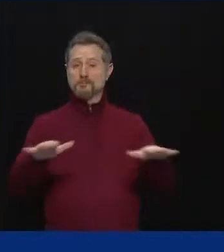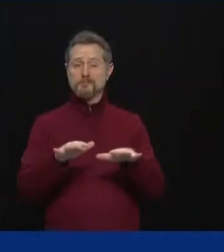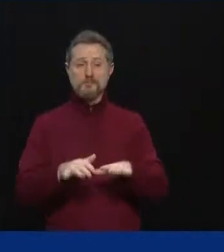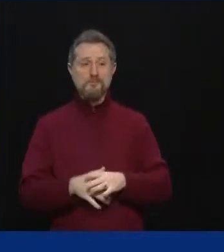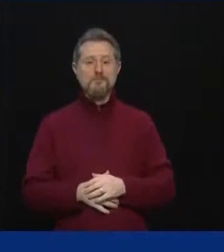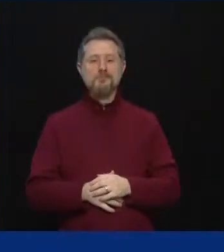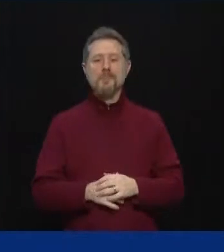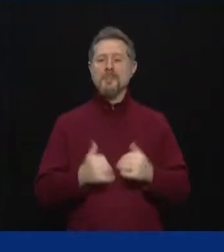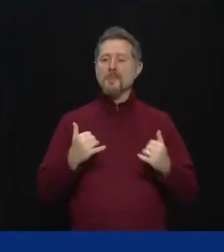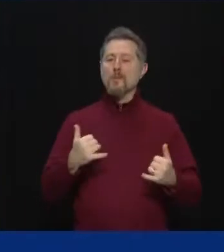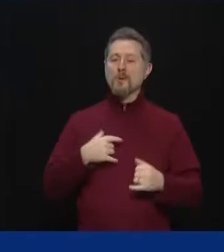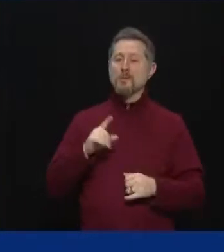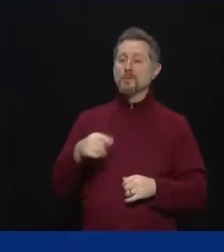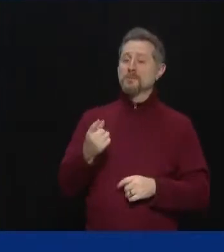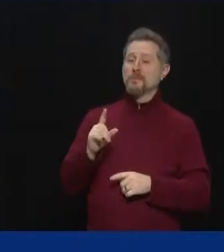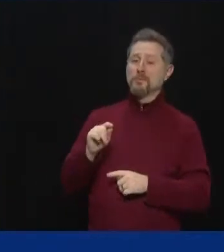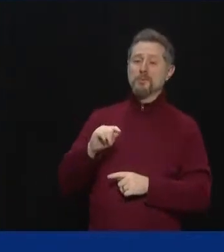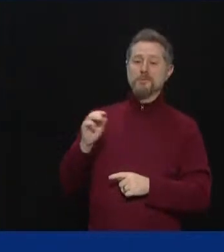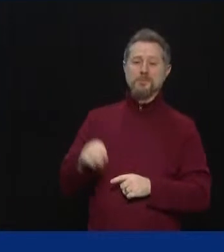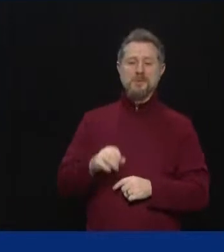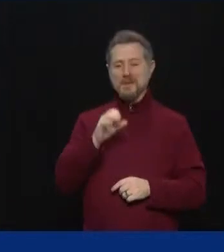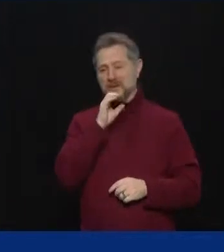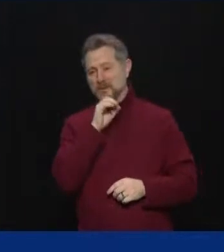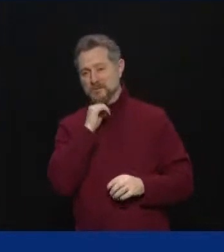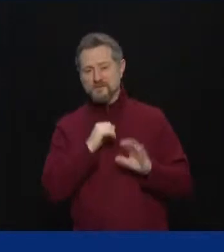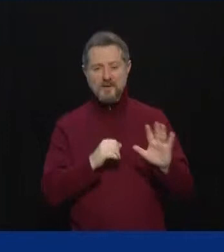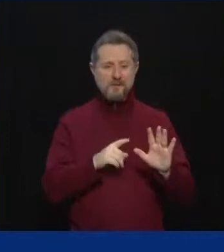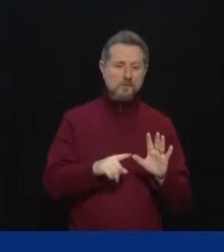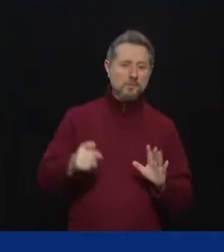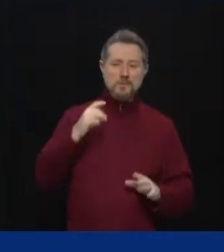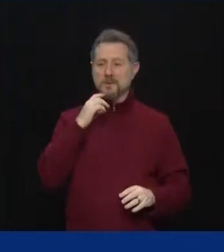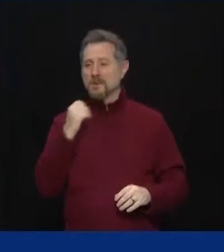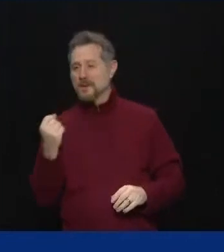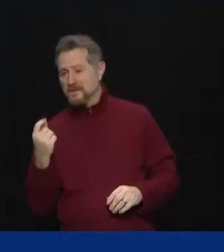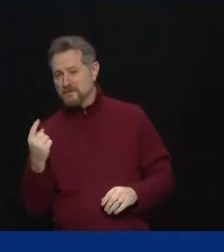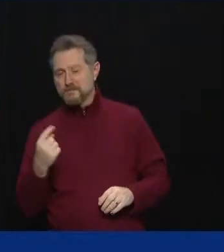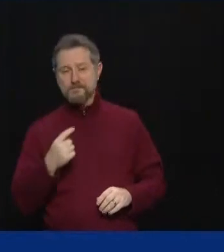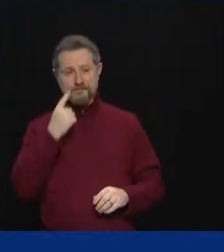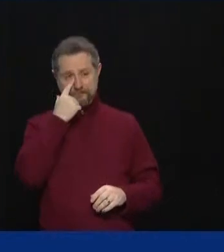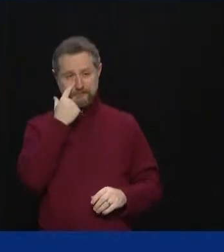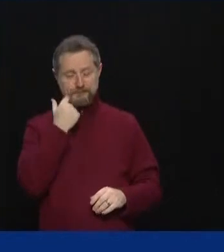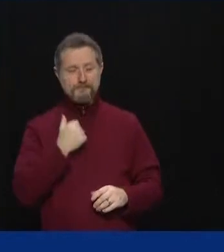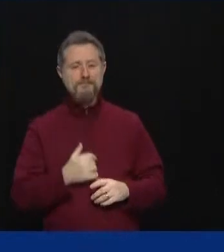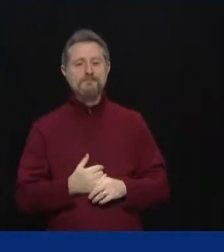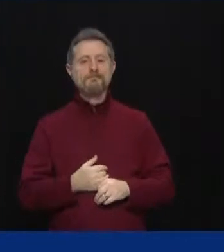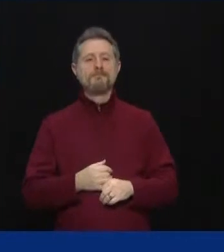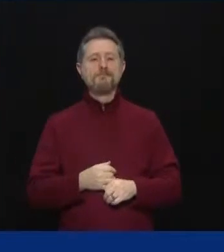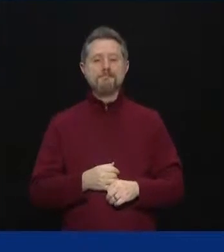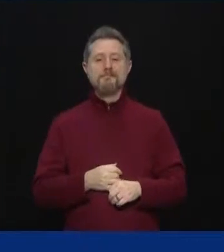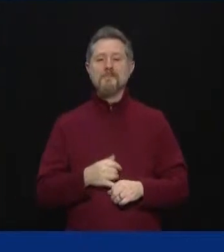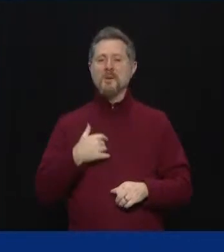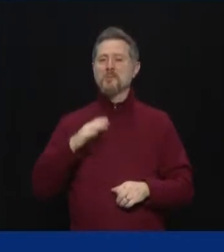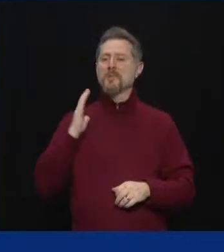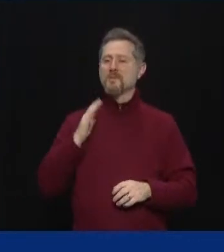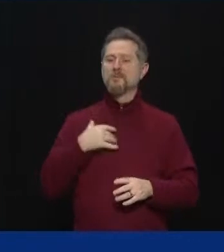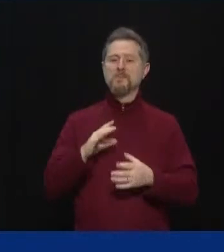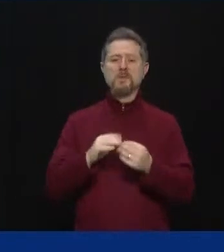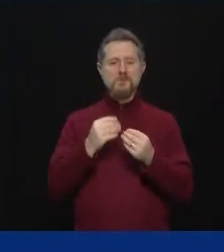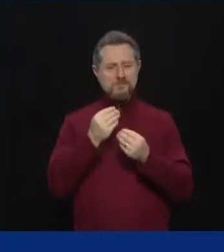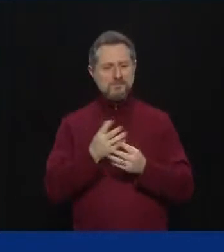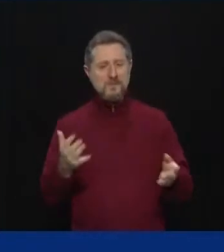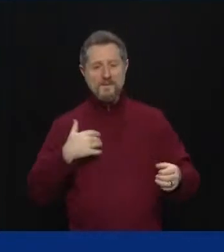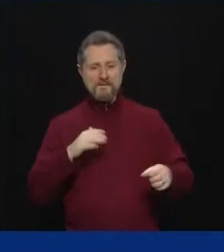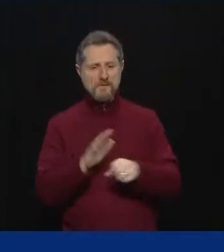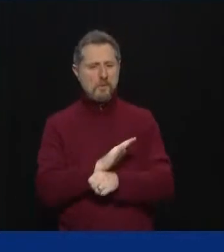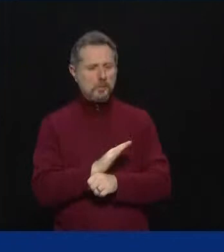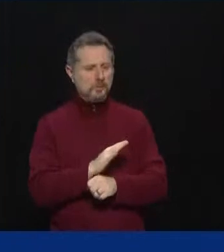only 20% of 5 to 11-year-olds are vaccinated. What I referenced before was those who've already been fully vaccinated. We're continuing to gather